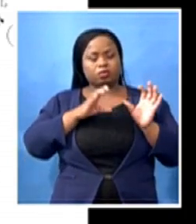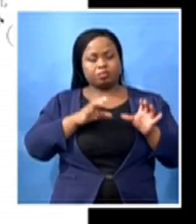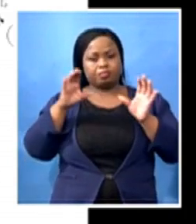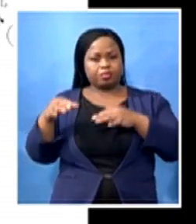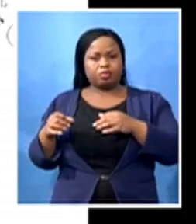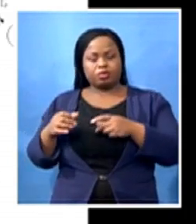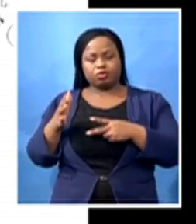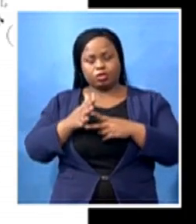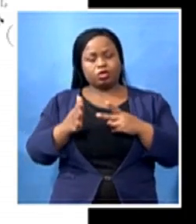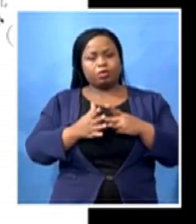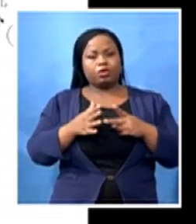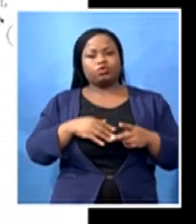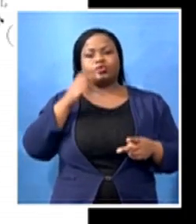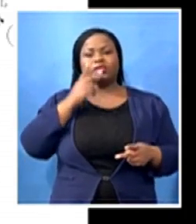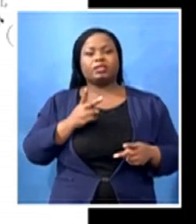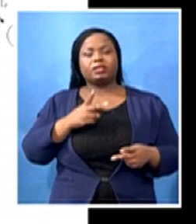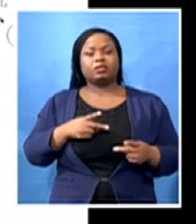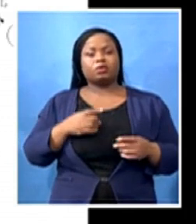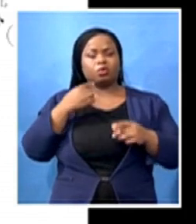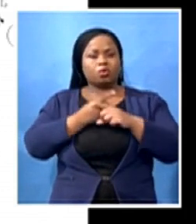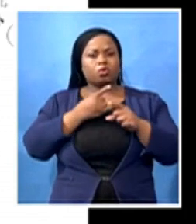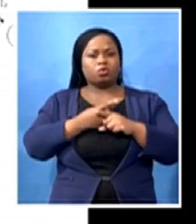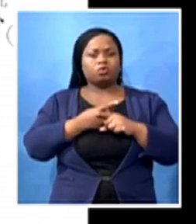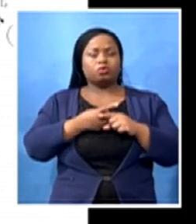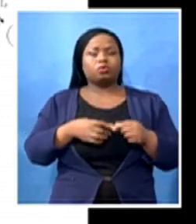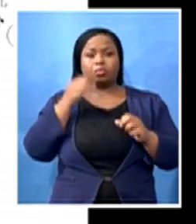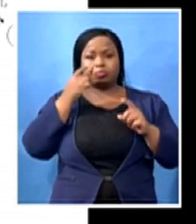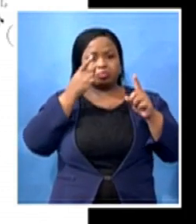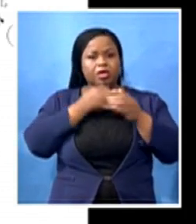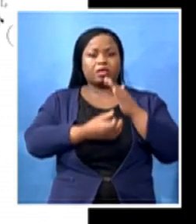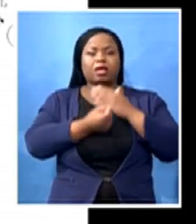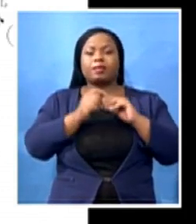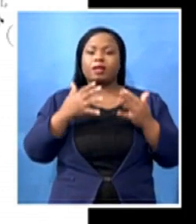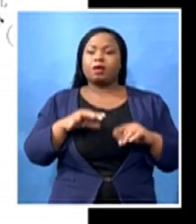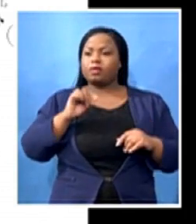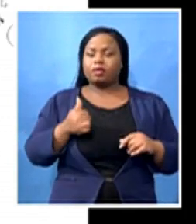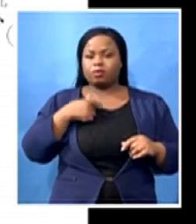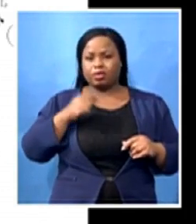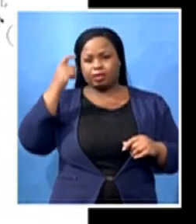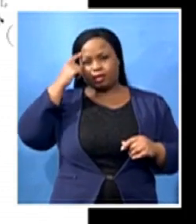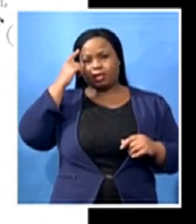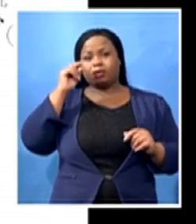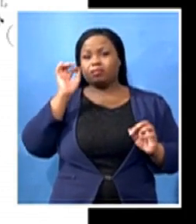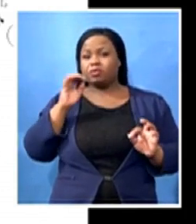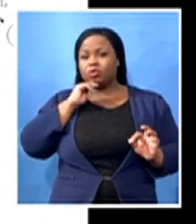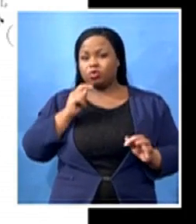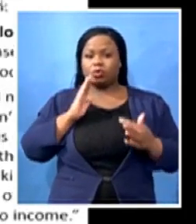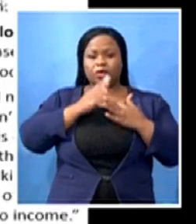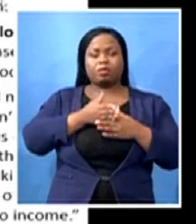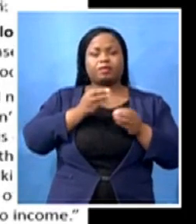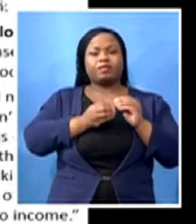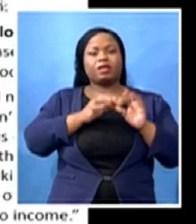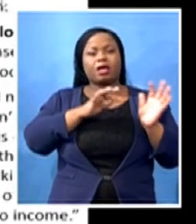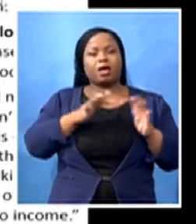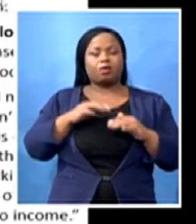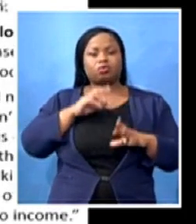these phenomena so that we can begin to think how the components might be mitigated as part of a response. So I'm going